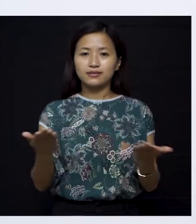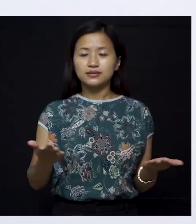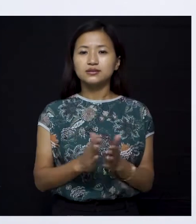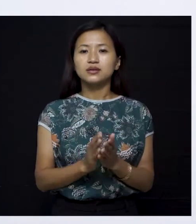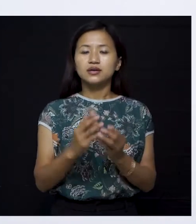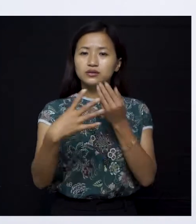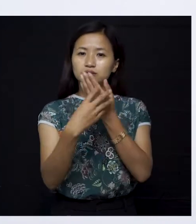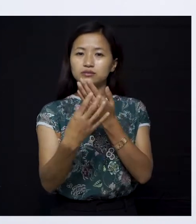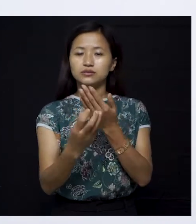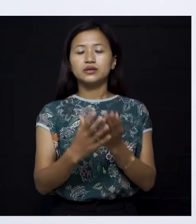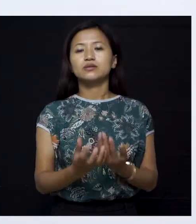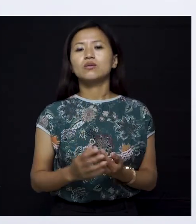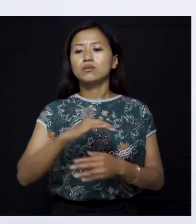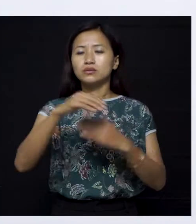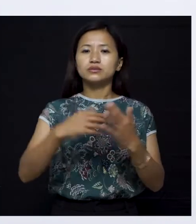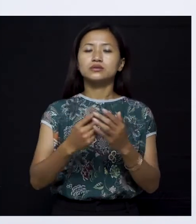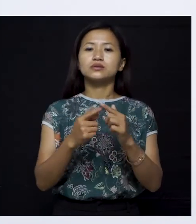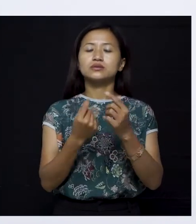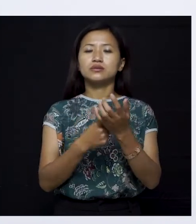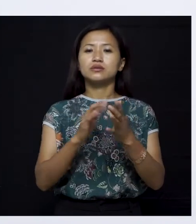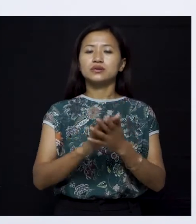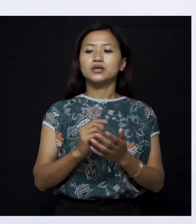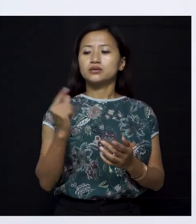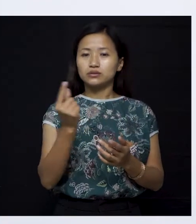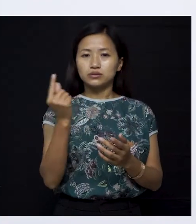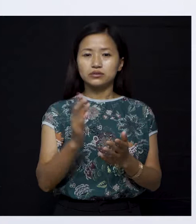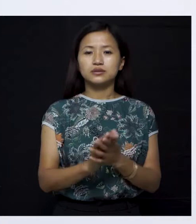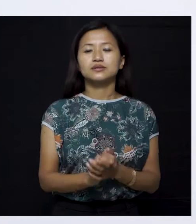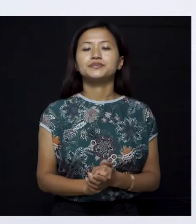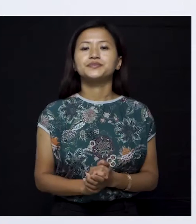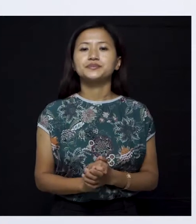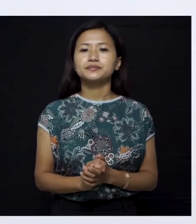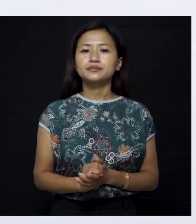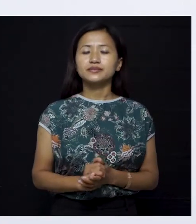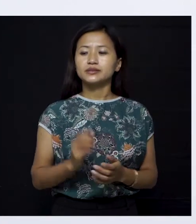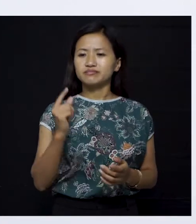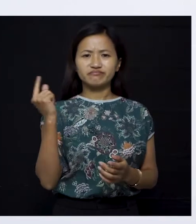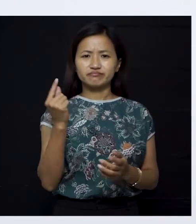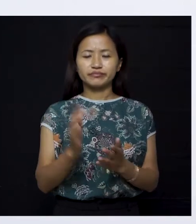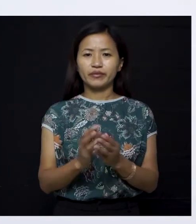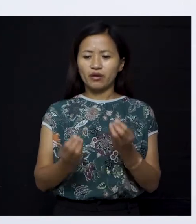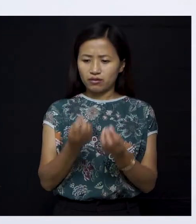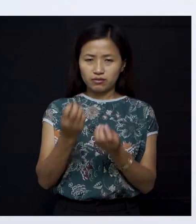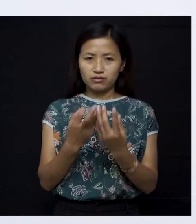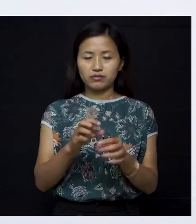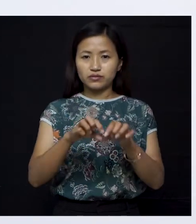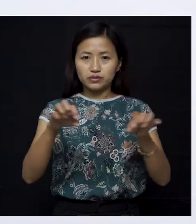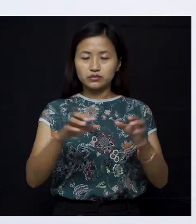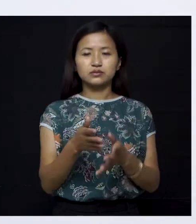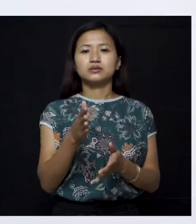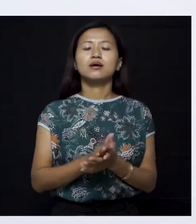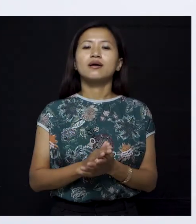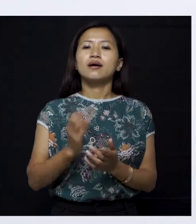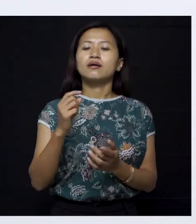their turf there and use it as their fuel. They will use it. That means they don't use firewood. And if they live in an